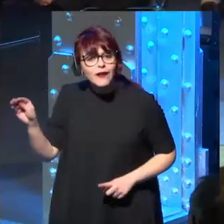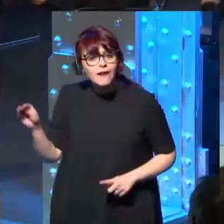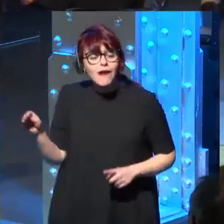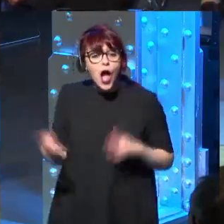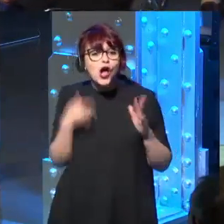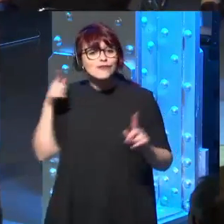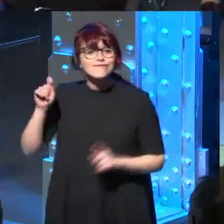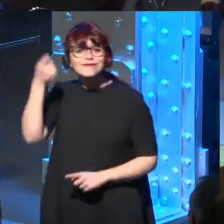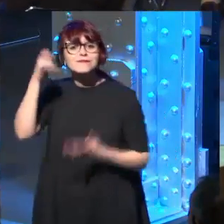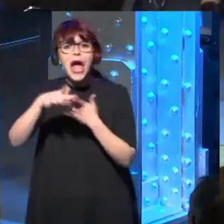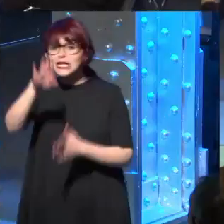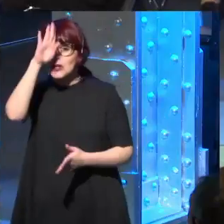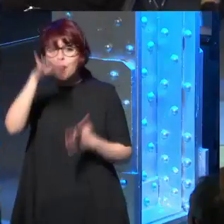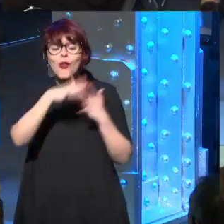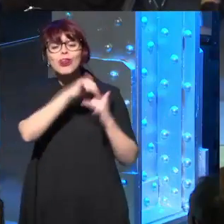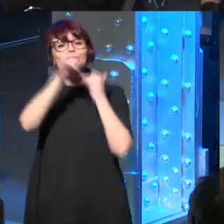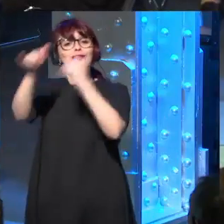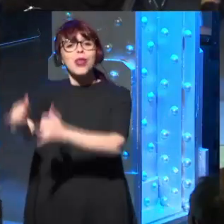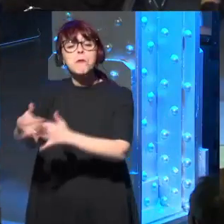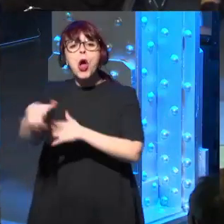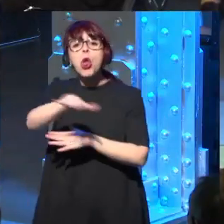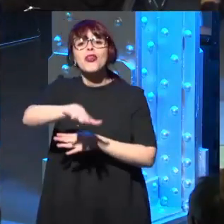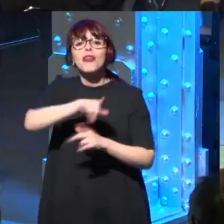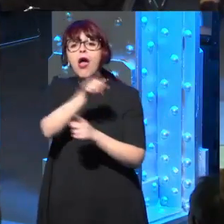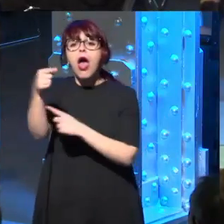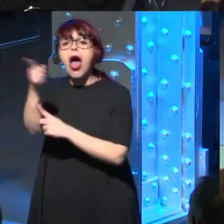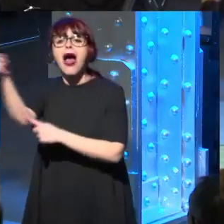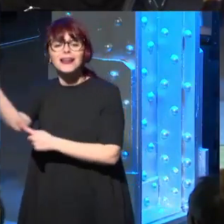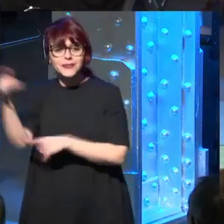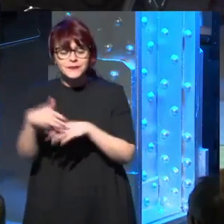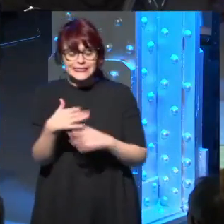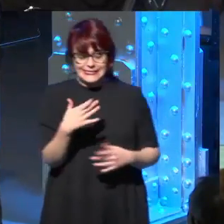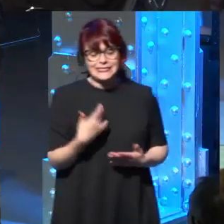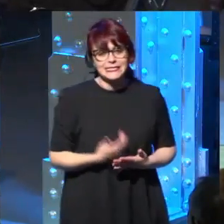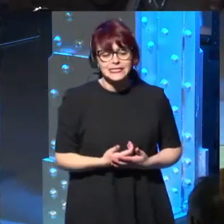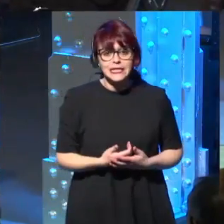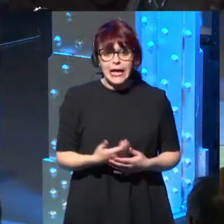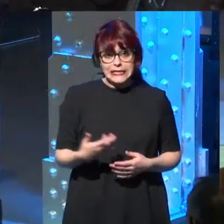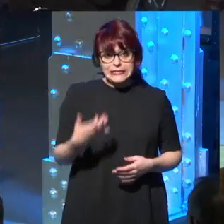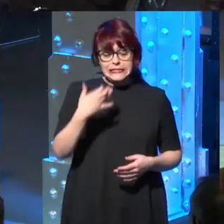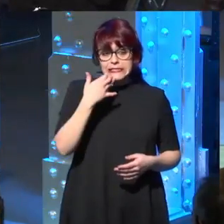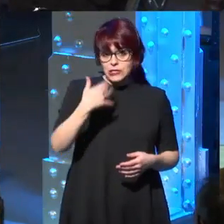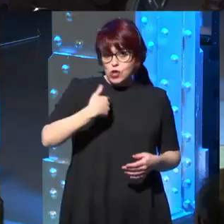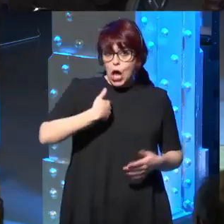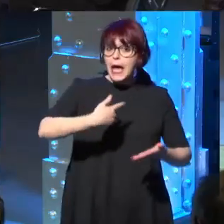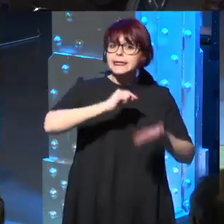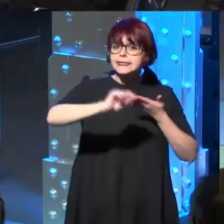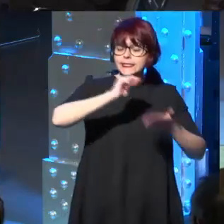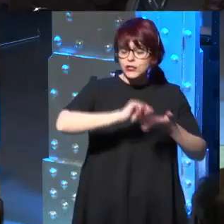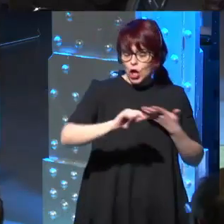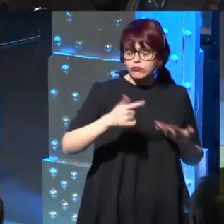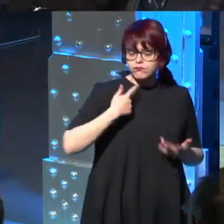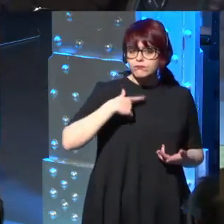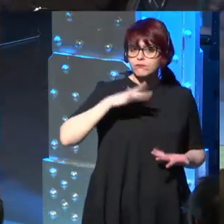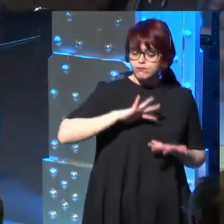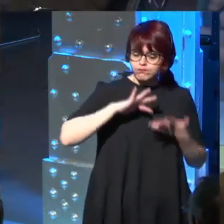Because if you ask questions, you can get to Istanbul. If I had become